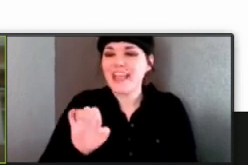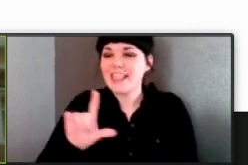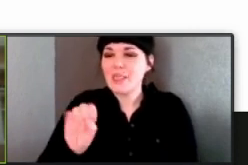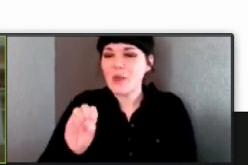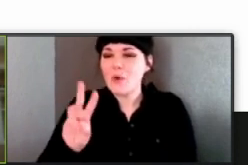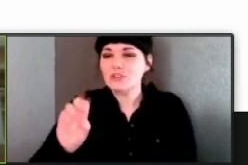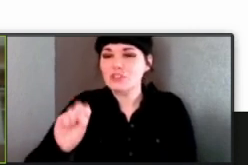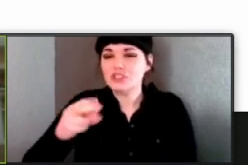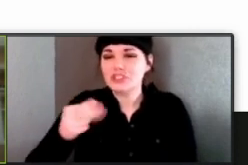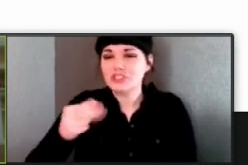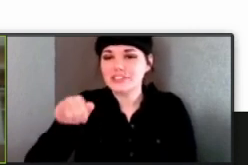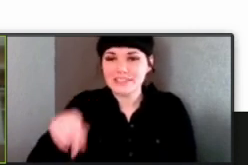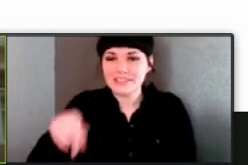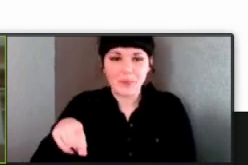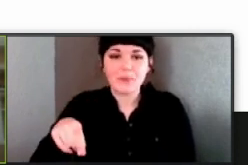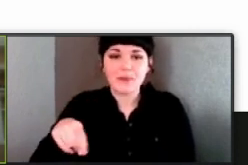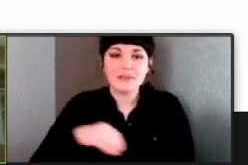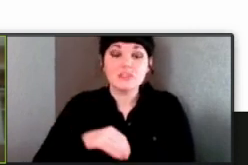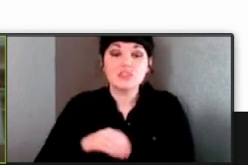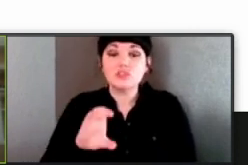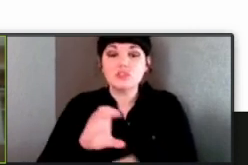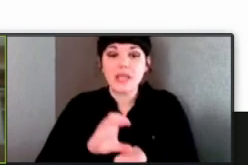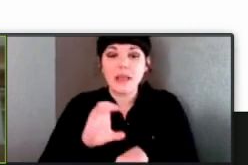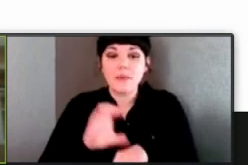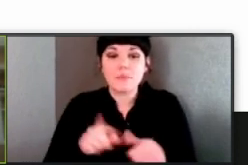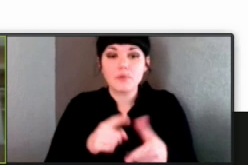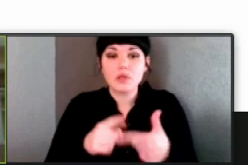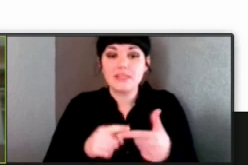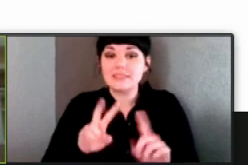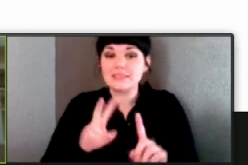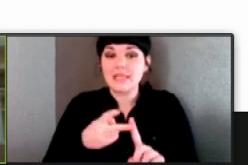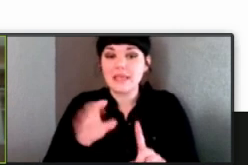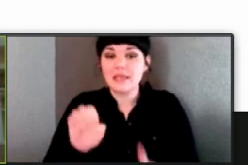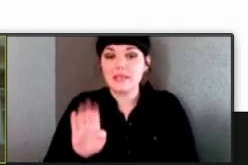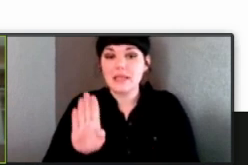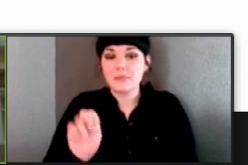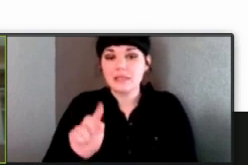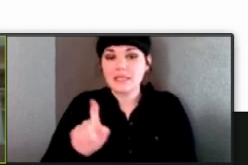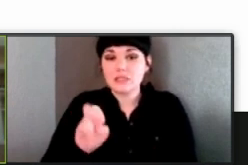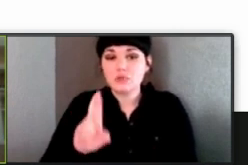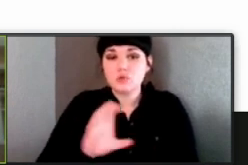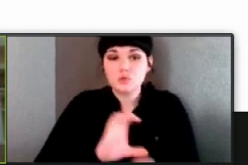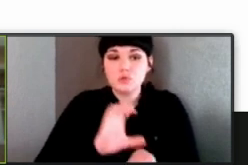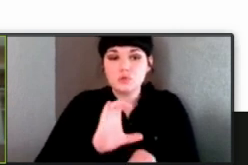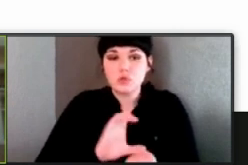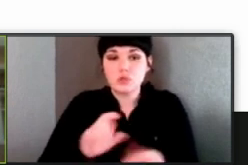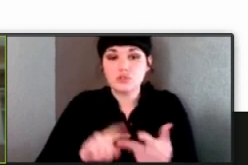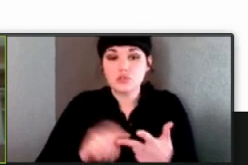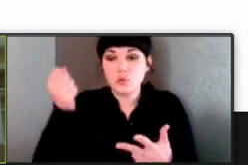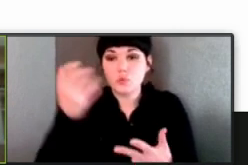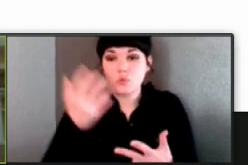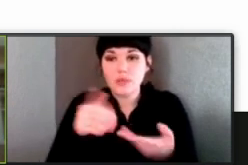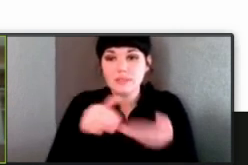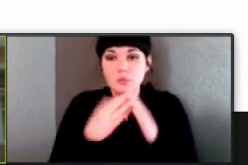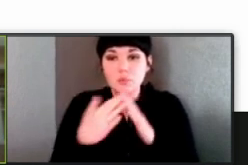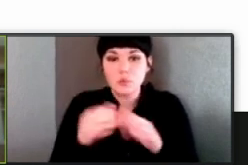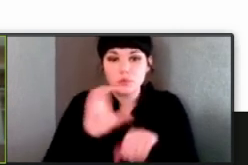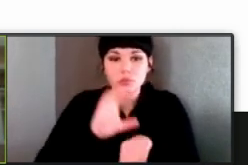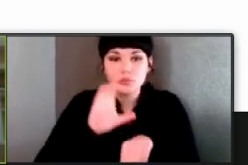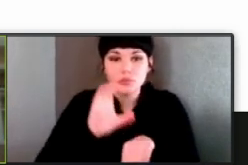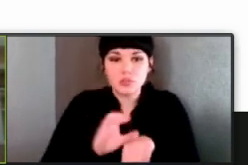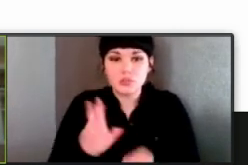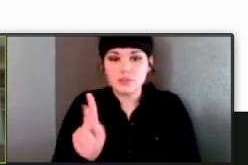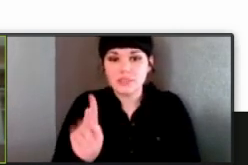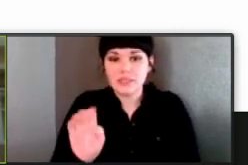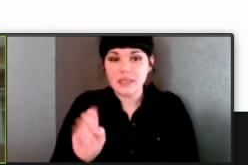your choice of which one you like to go to. If one's in your neighborhood, just request that one and we will happily schedule you an appointment. And